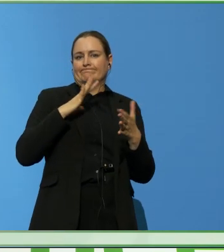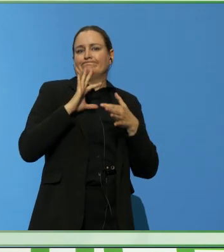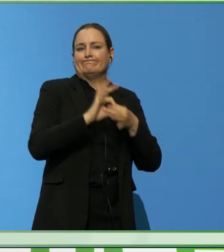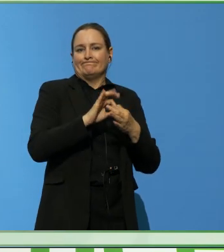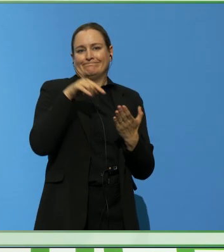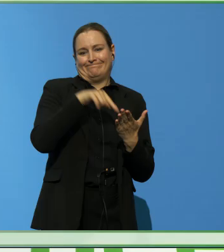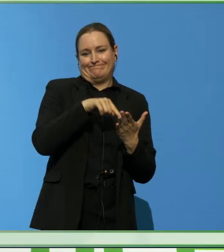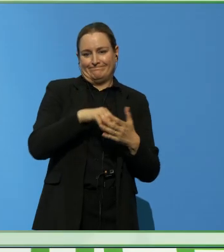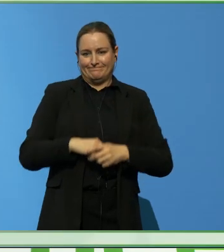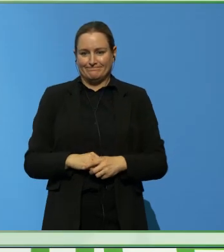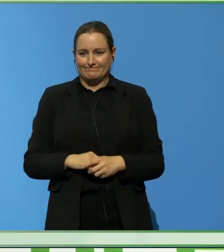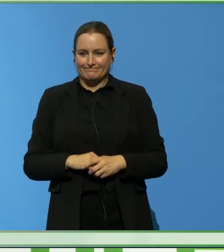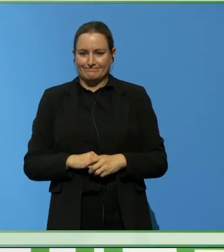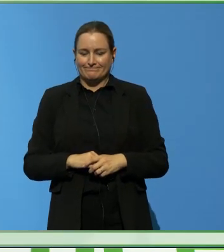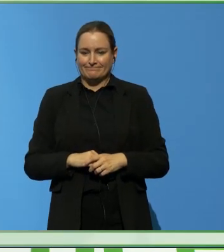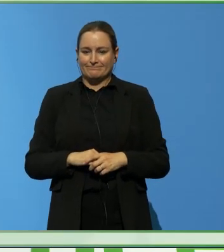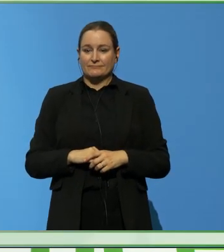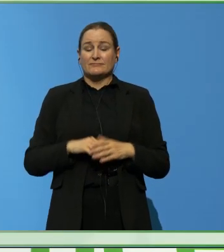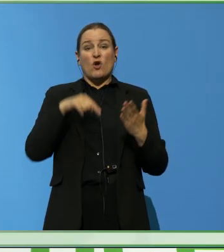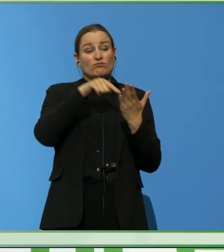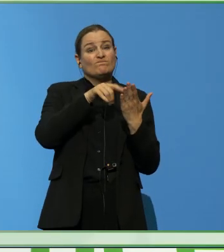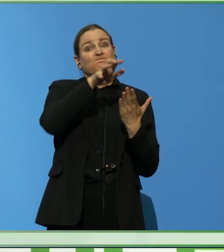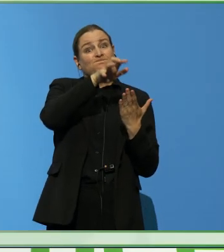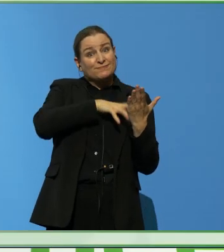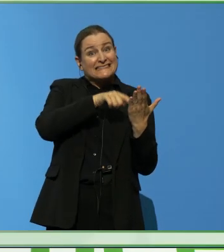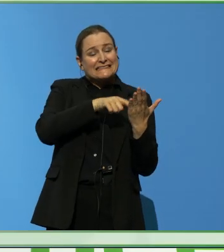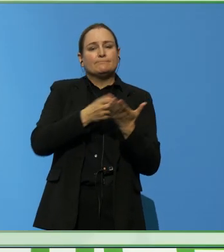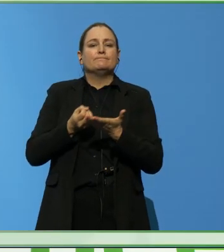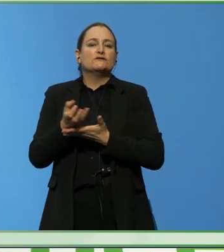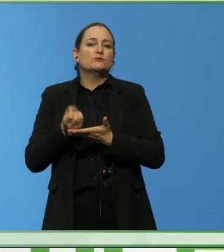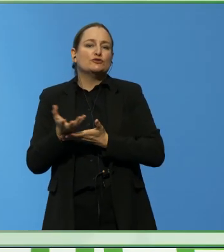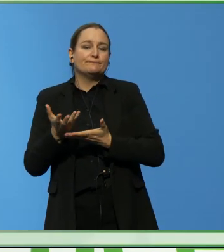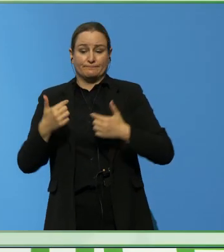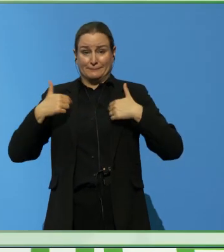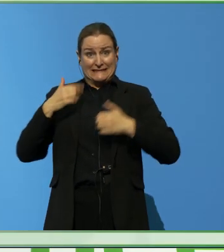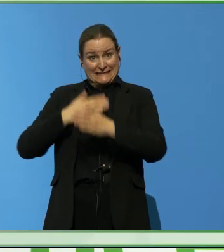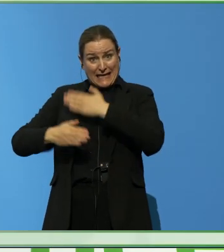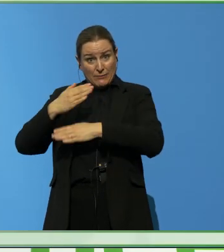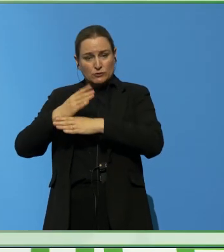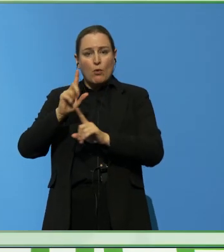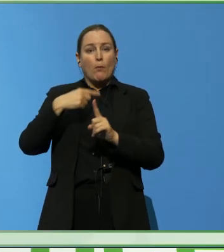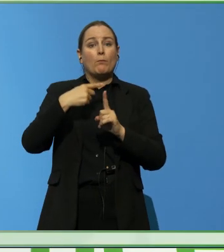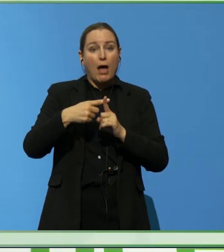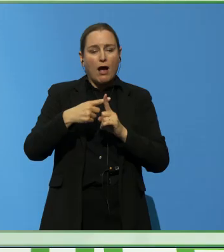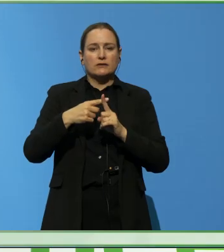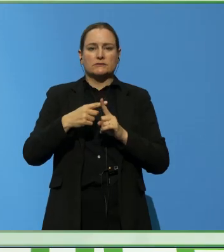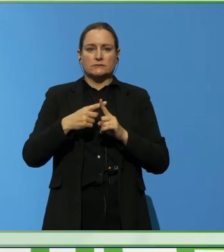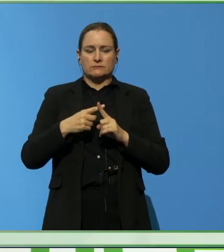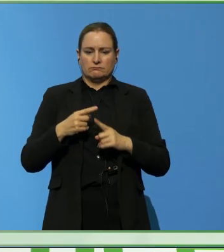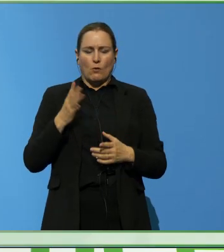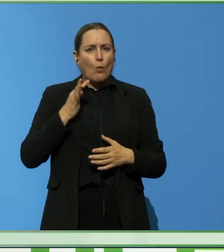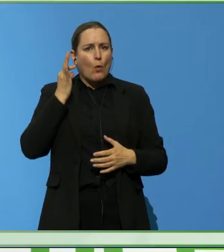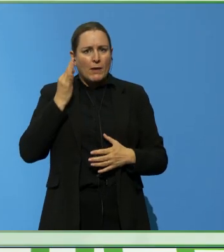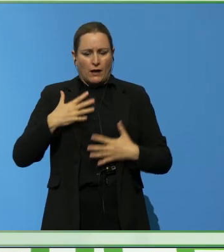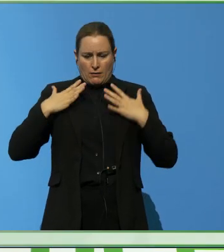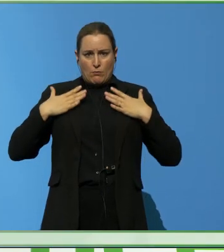encyclopedia on how to manage your period with a disability. Oki's inclusive content is